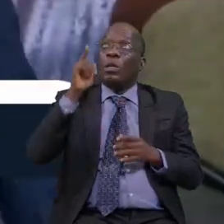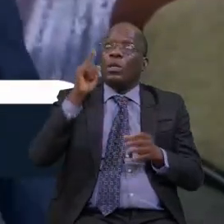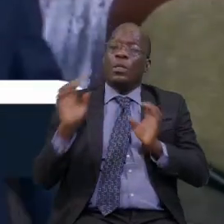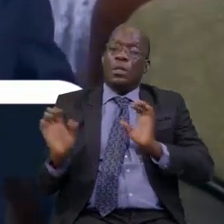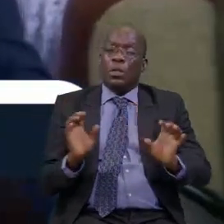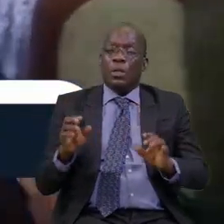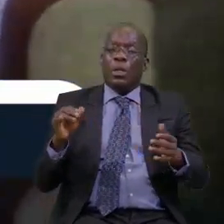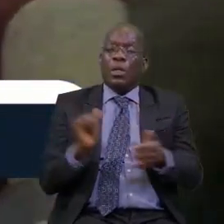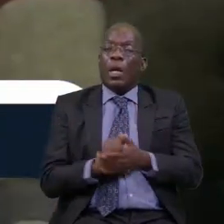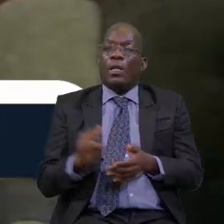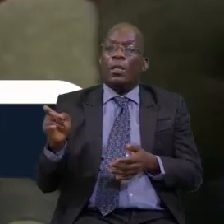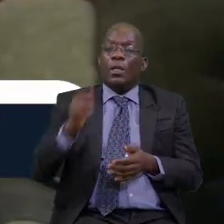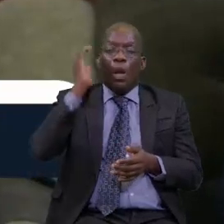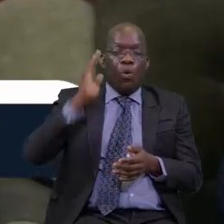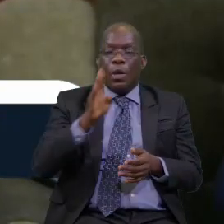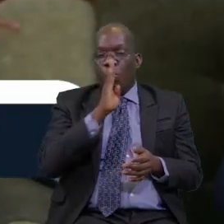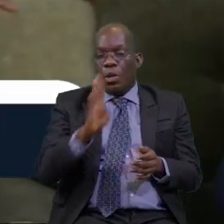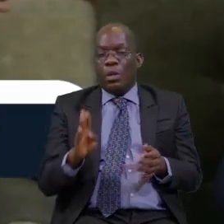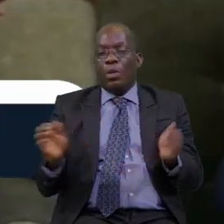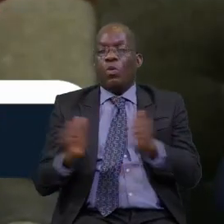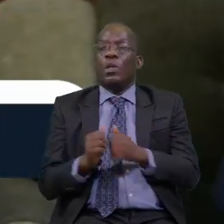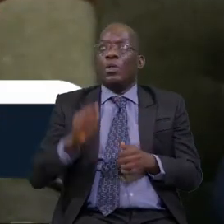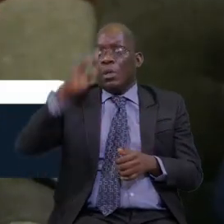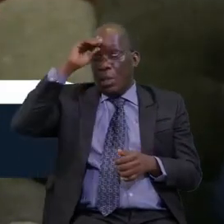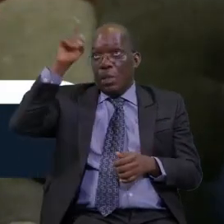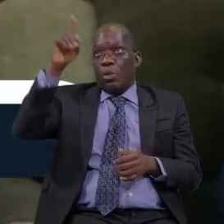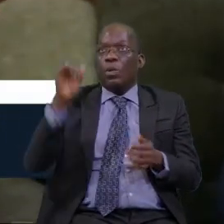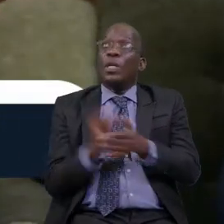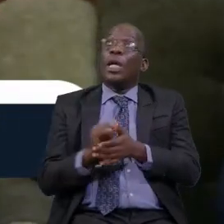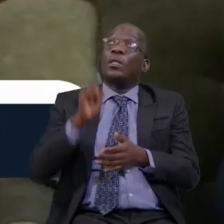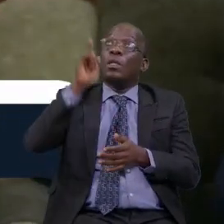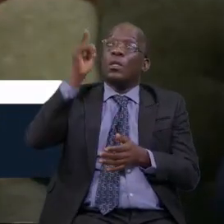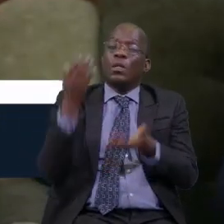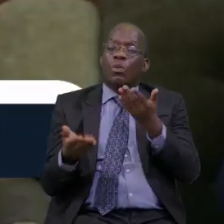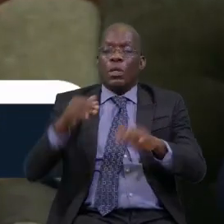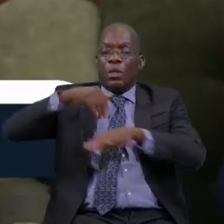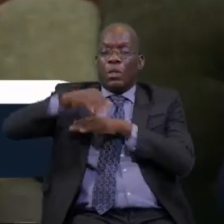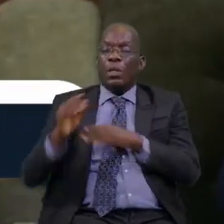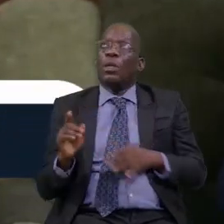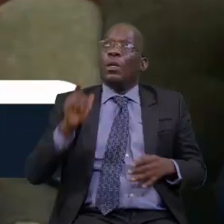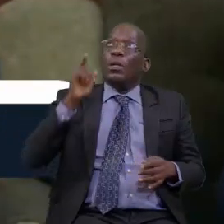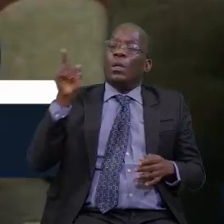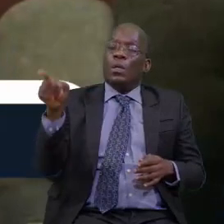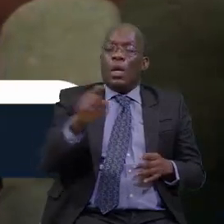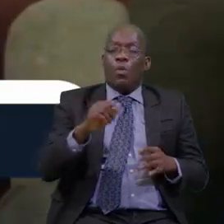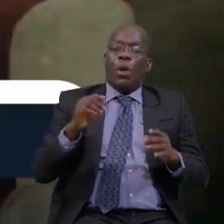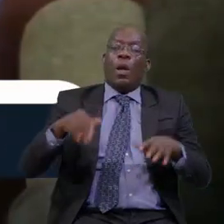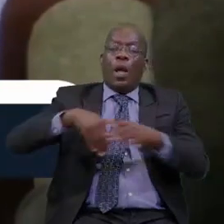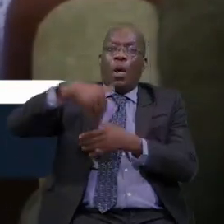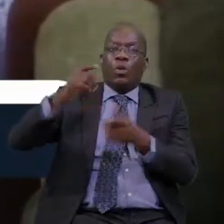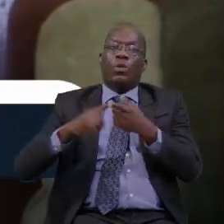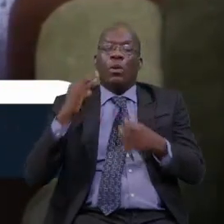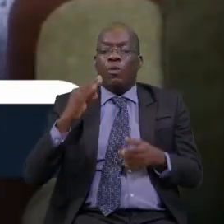with him and that he might send them forth to preach. He wanted to